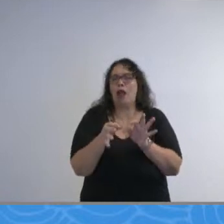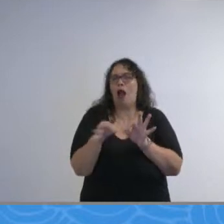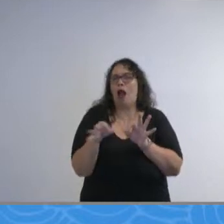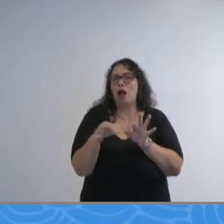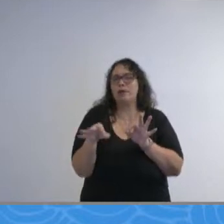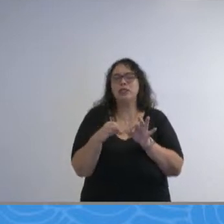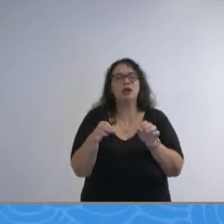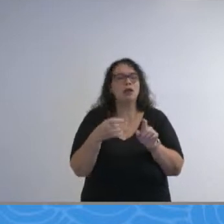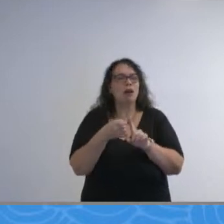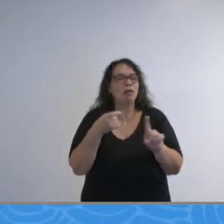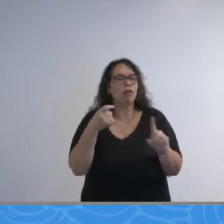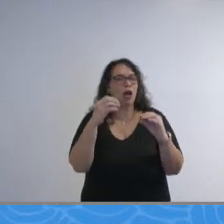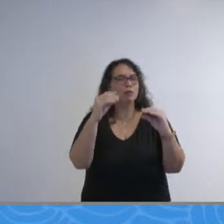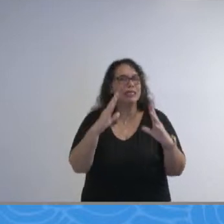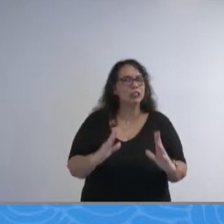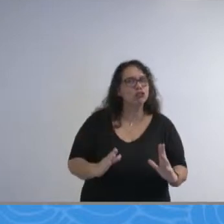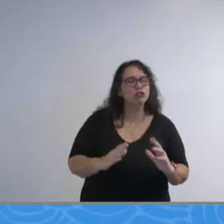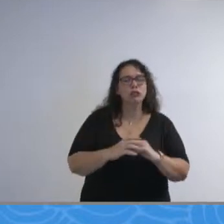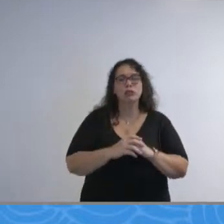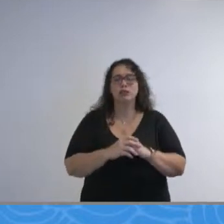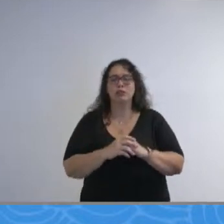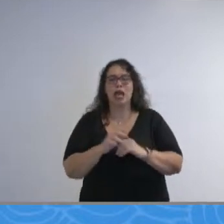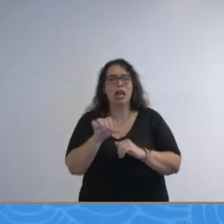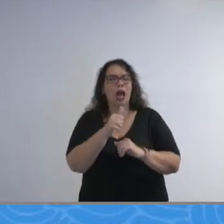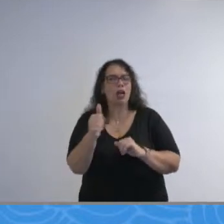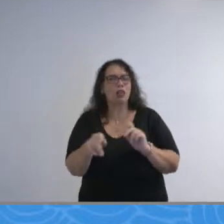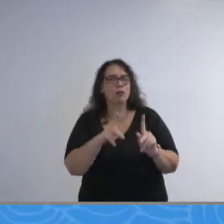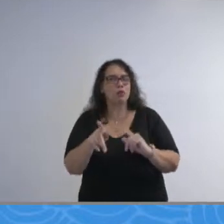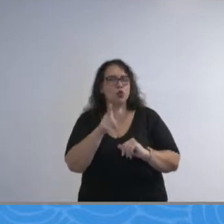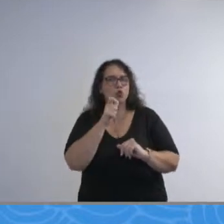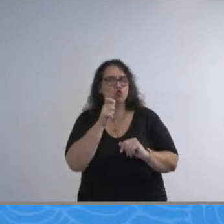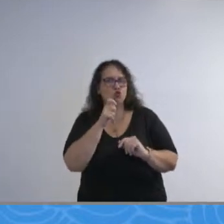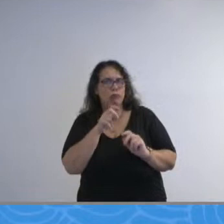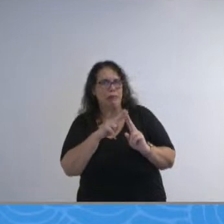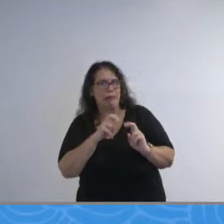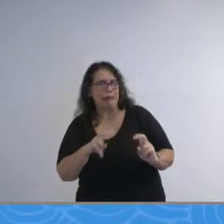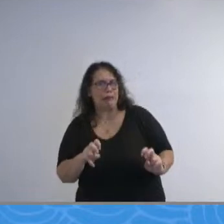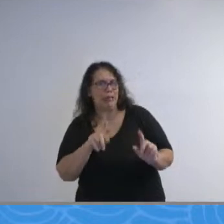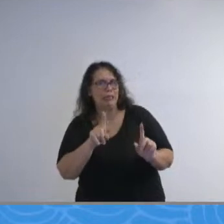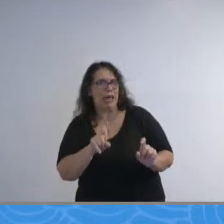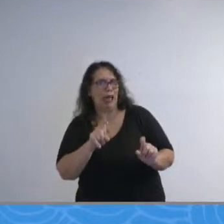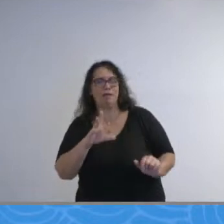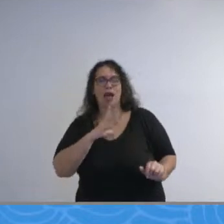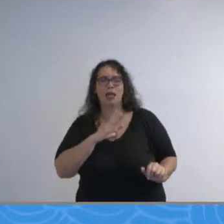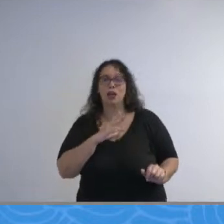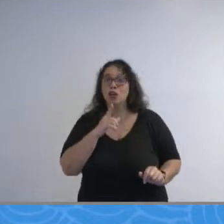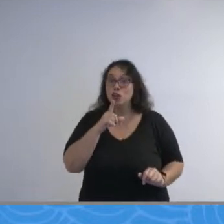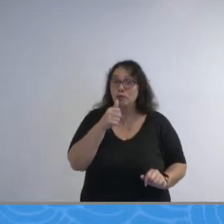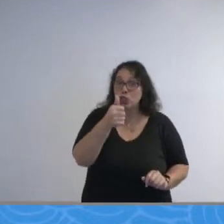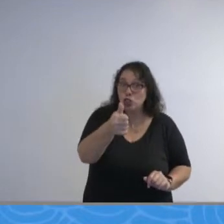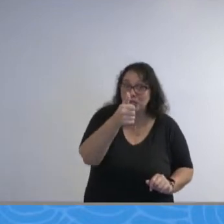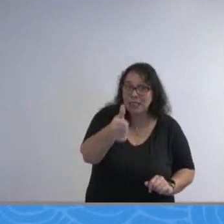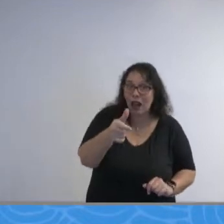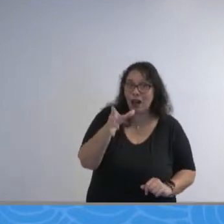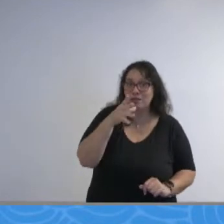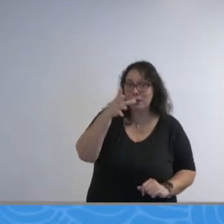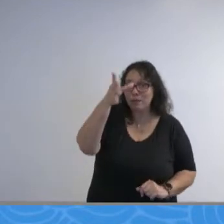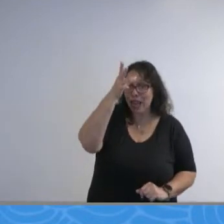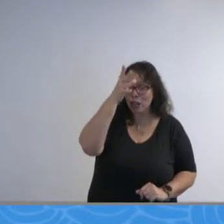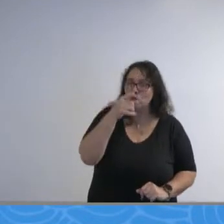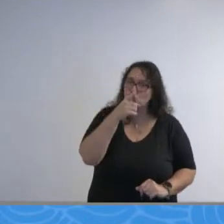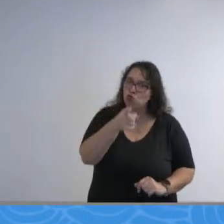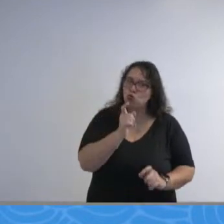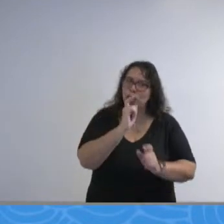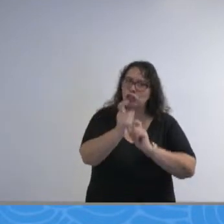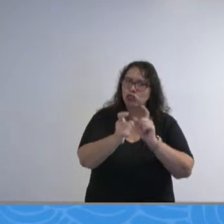from teachers and assessors and other folks. That's fine. But you as parents also have the ability to contribute to